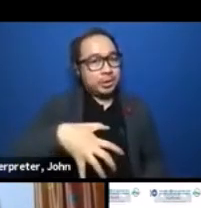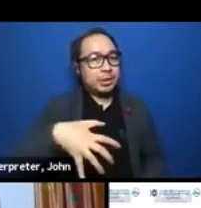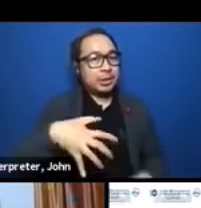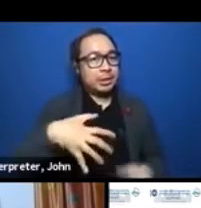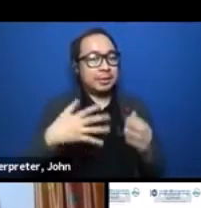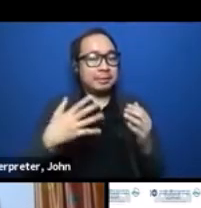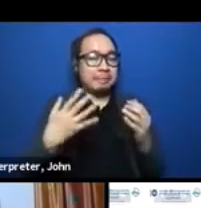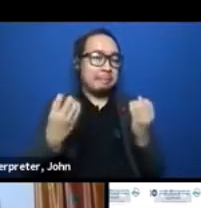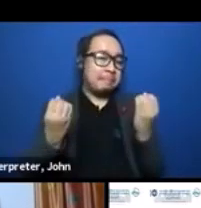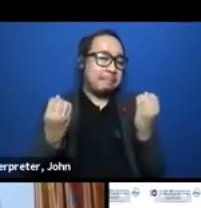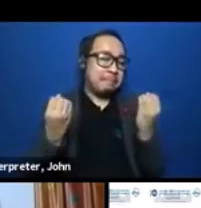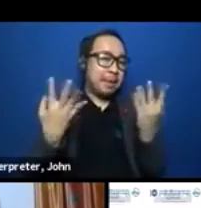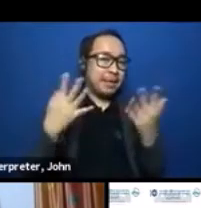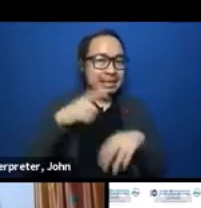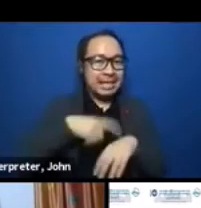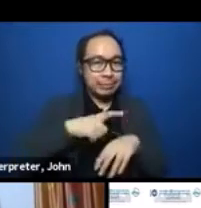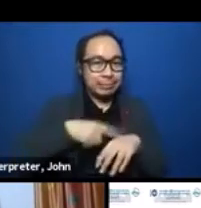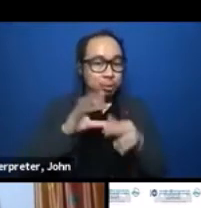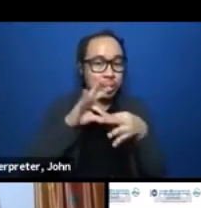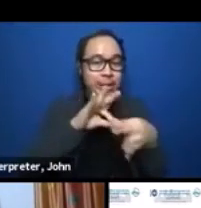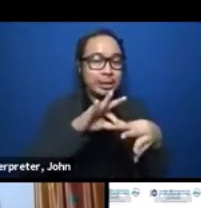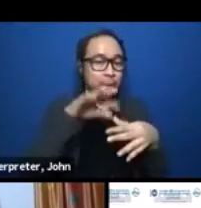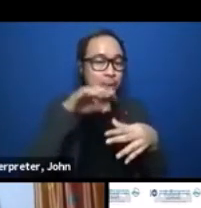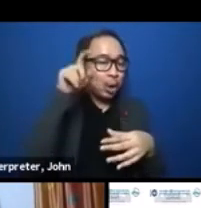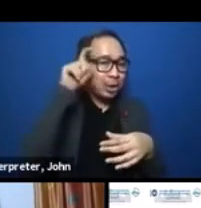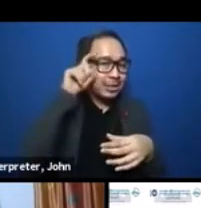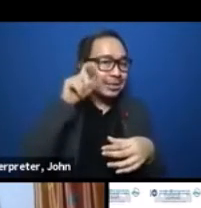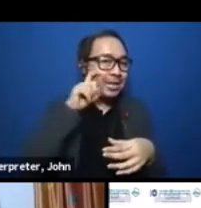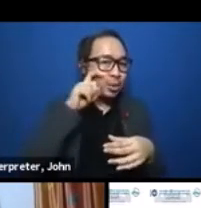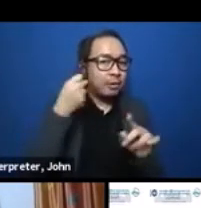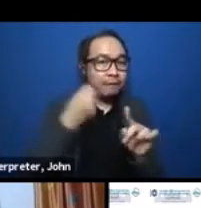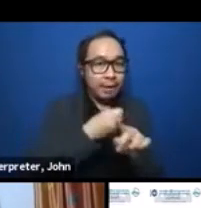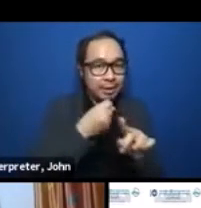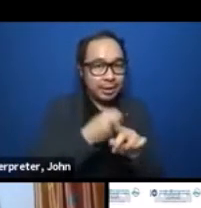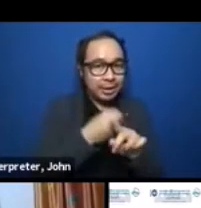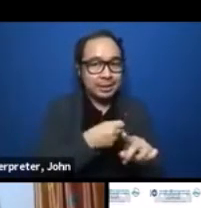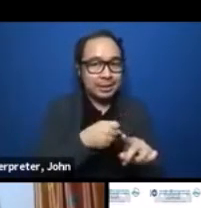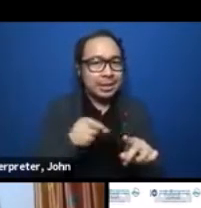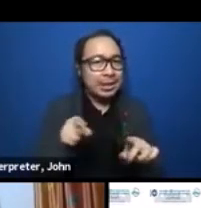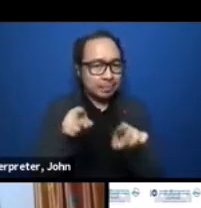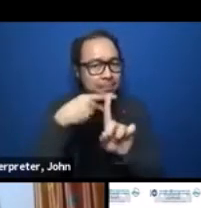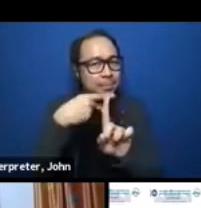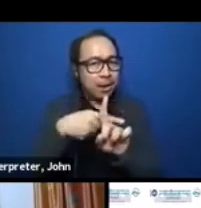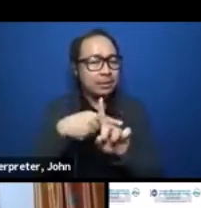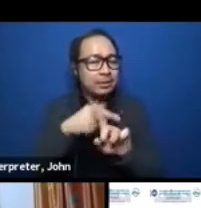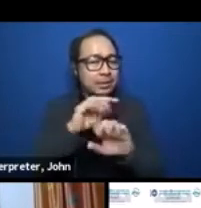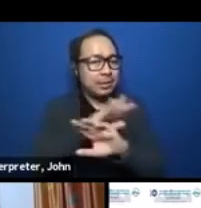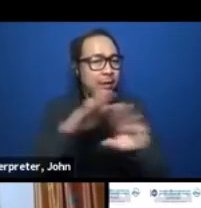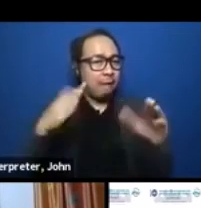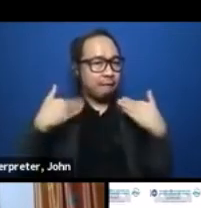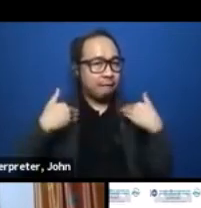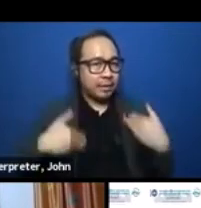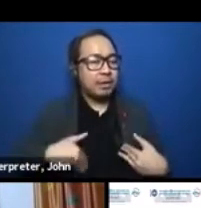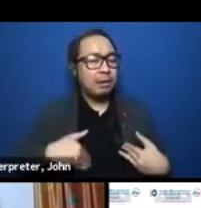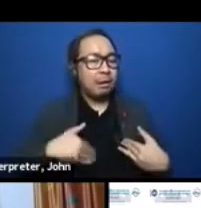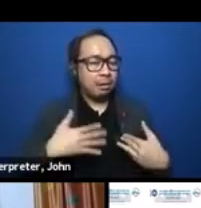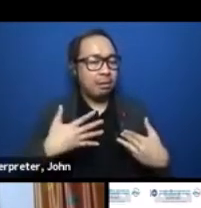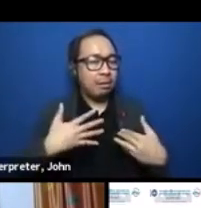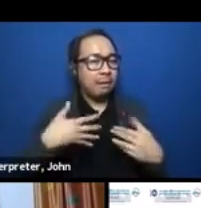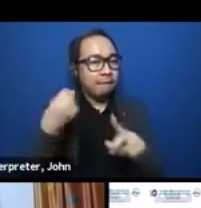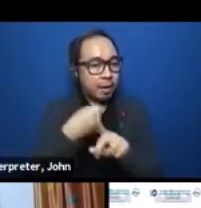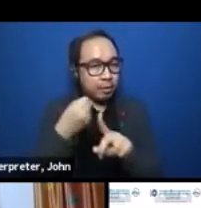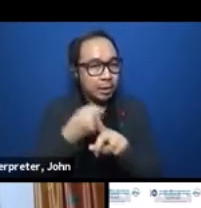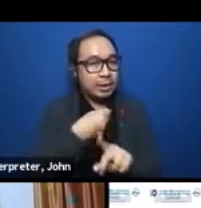sexual violence, and also they face kind of non-physical violence. So in terms like if they don't,